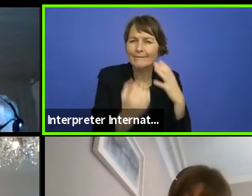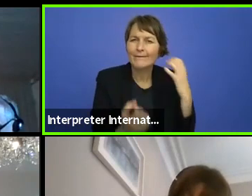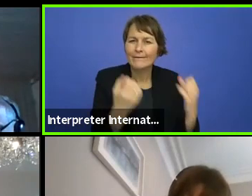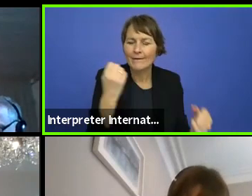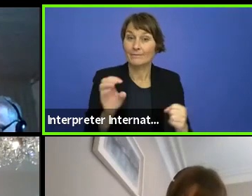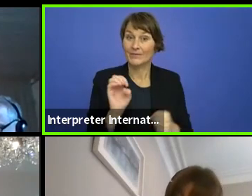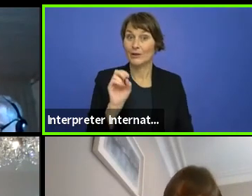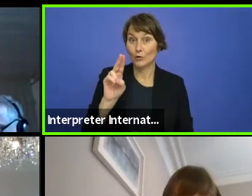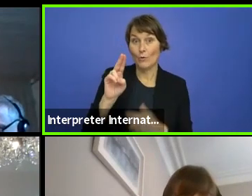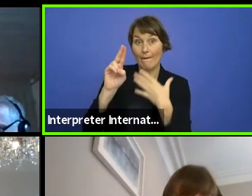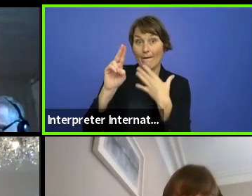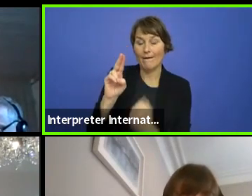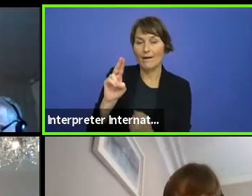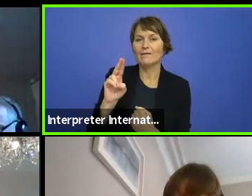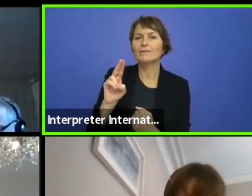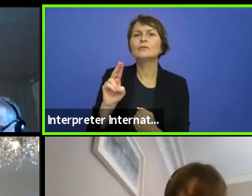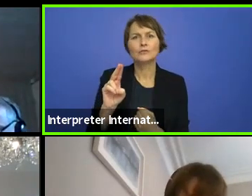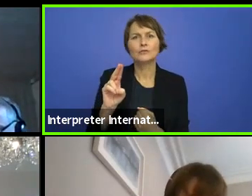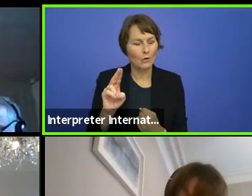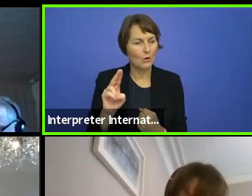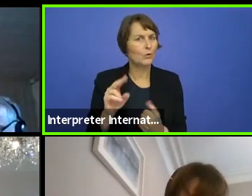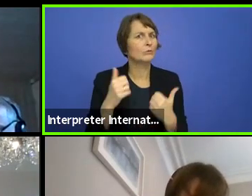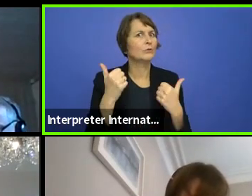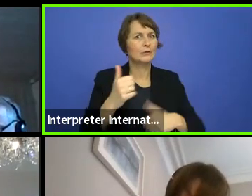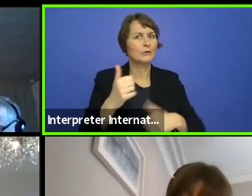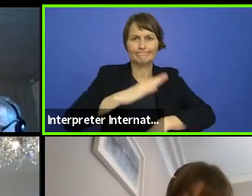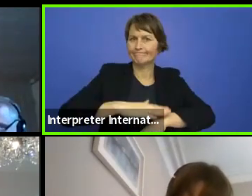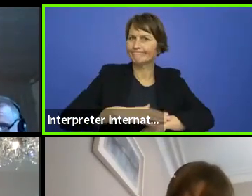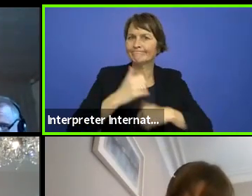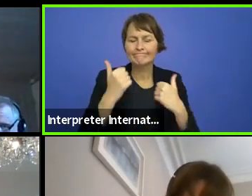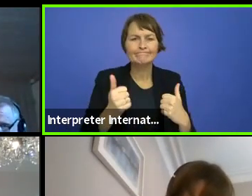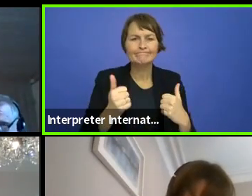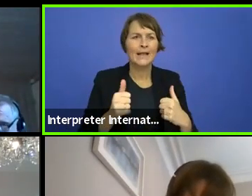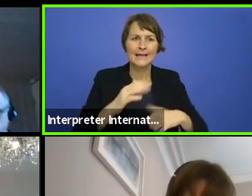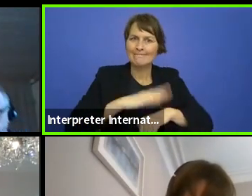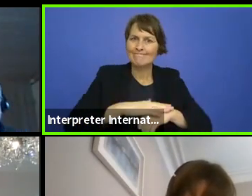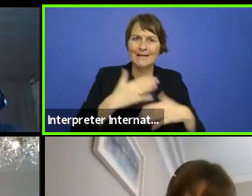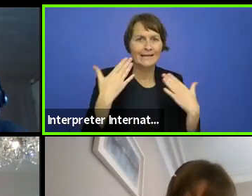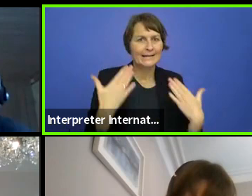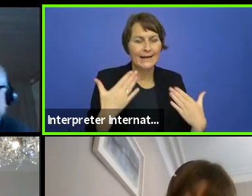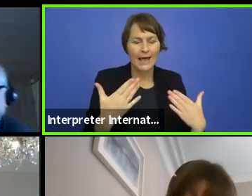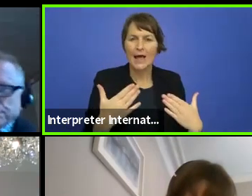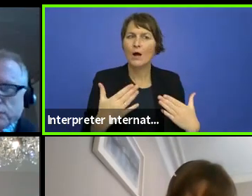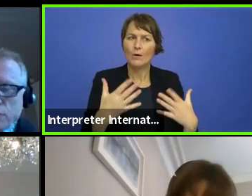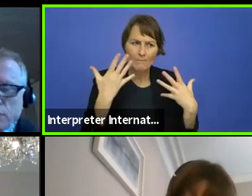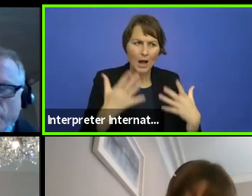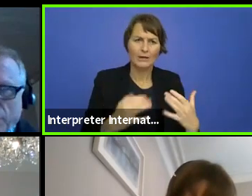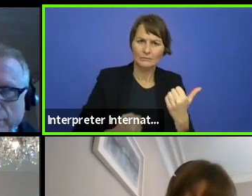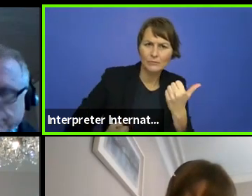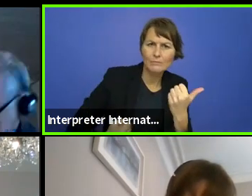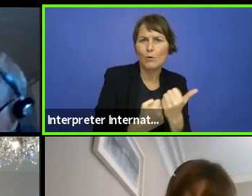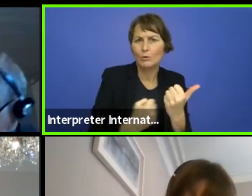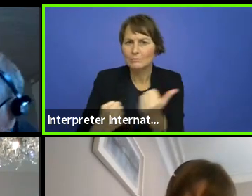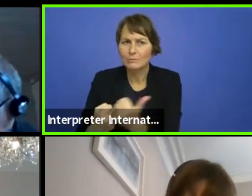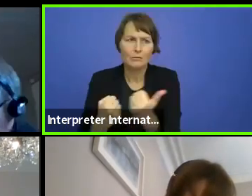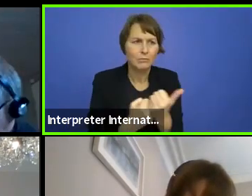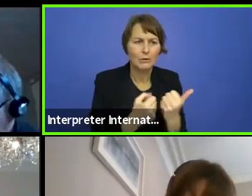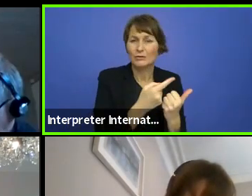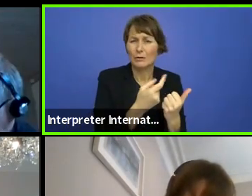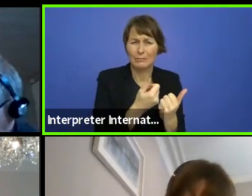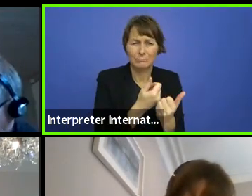the urgency of acting in order to support the people now in the field that are going through very